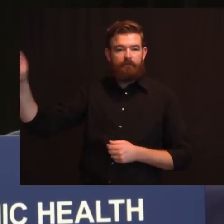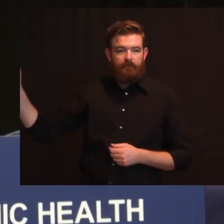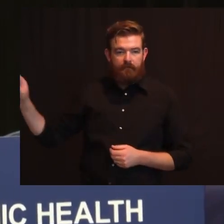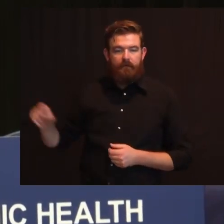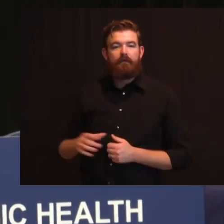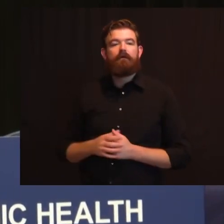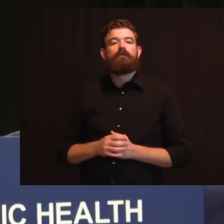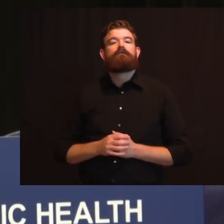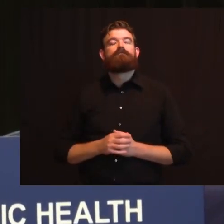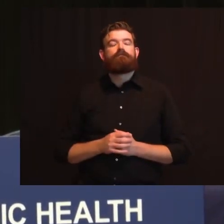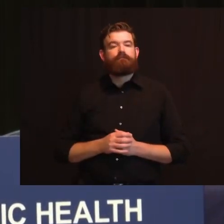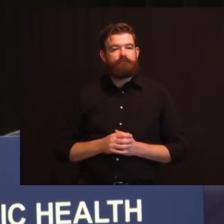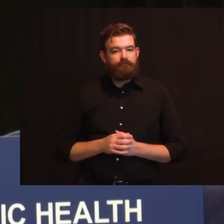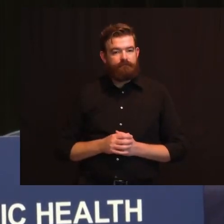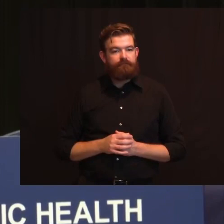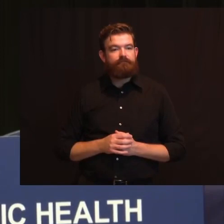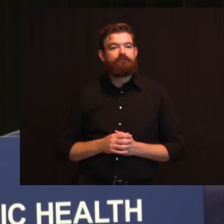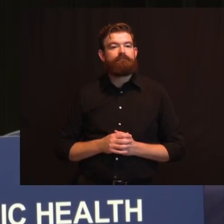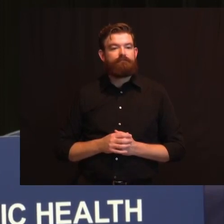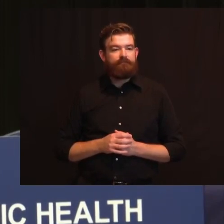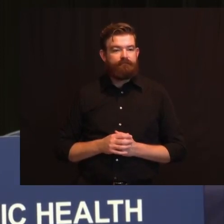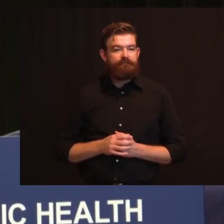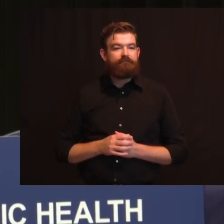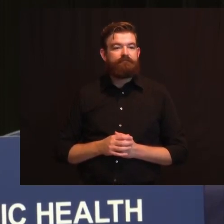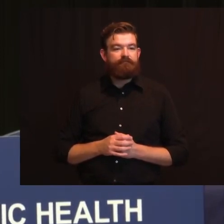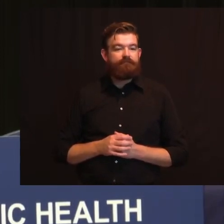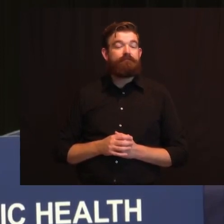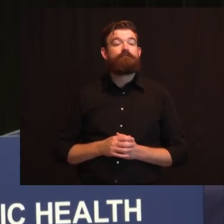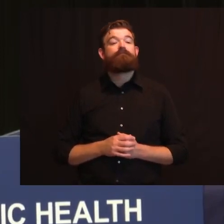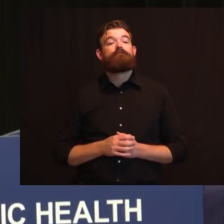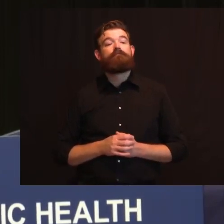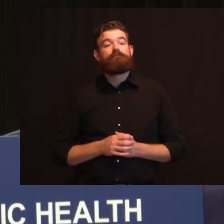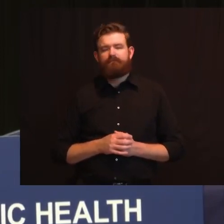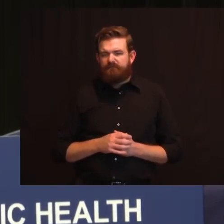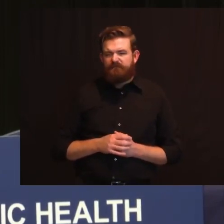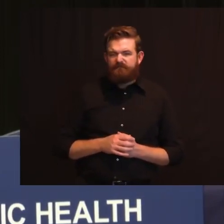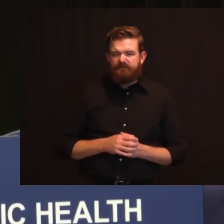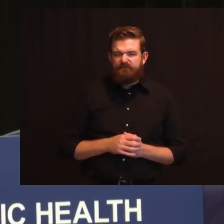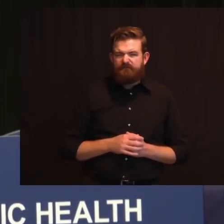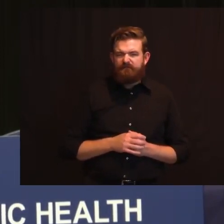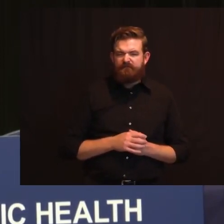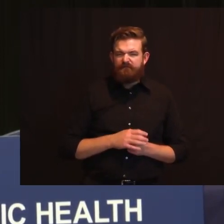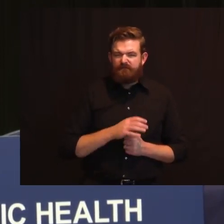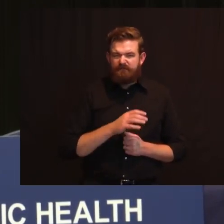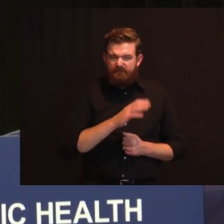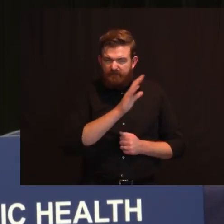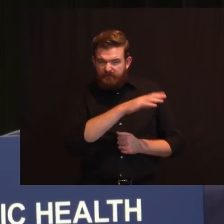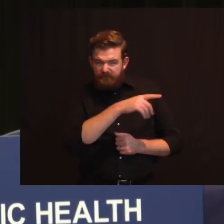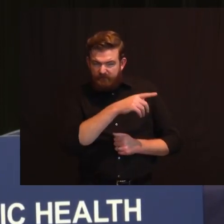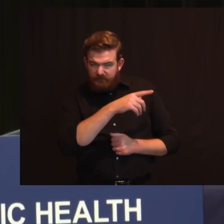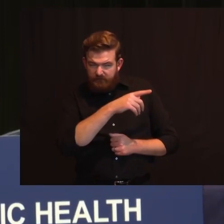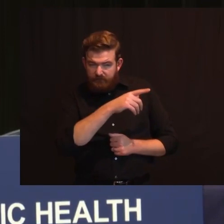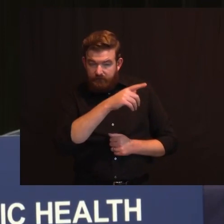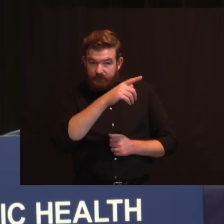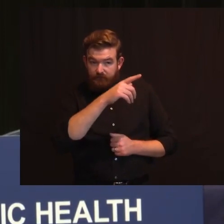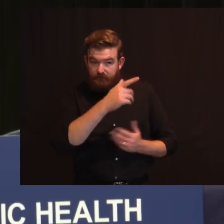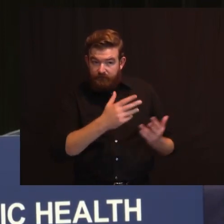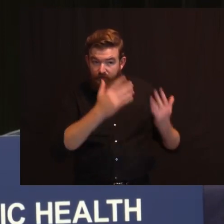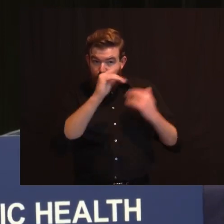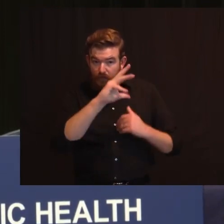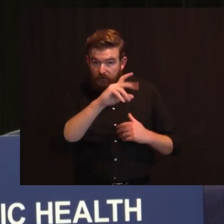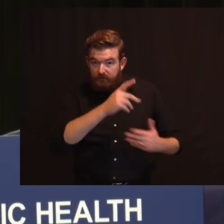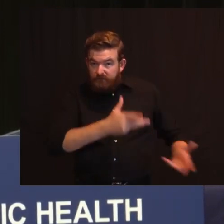right about this, by the way? These vehicles are not being flown out there. Our men and women are driving them out from tomorrow, right? That is correct. Yes, sir. Should take about 3 or